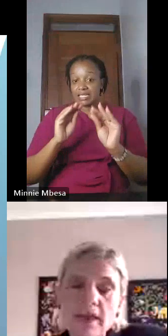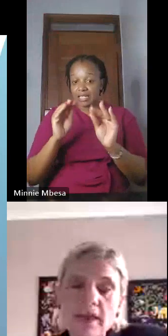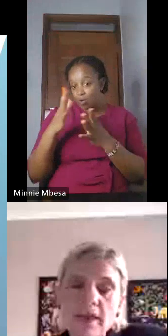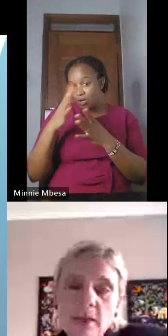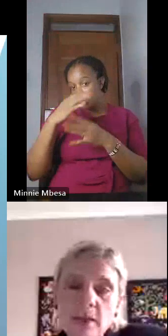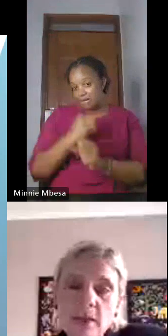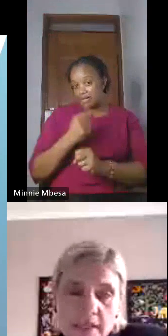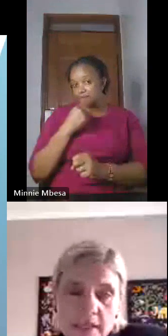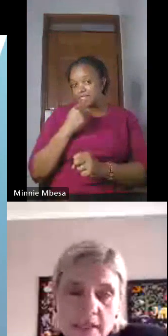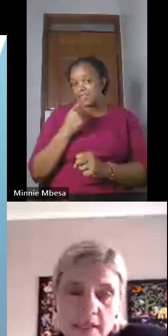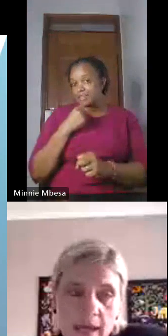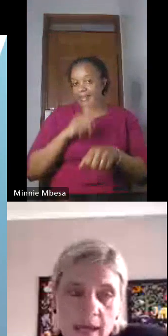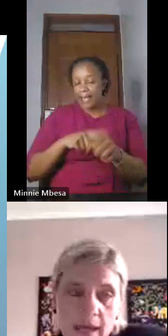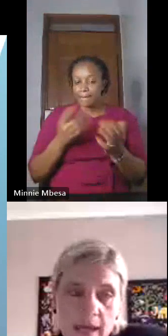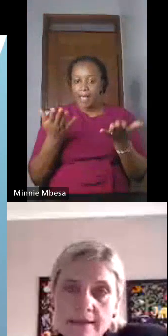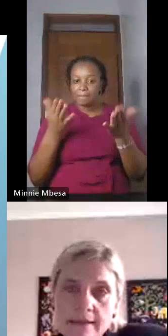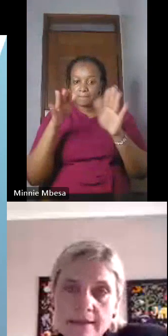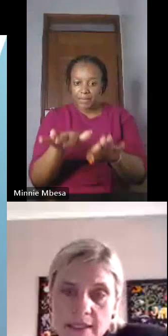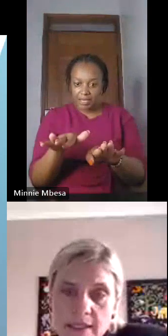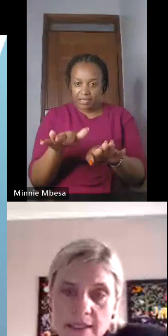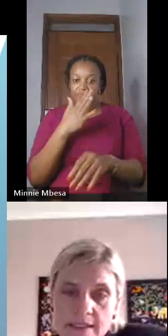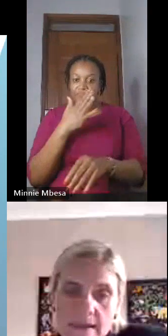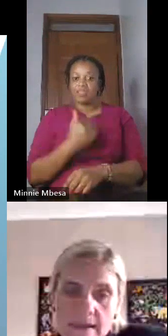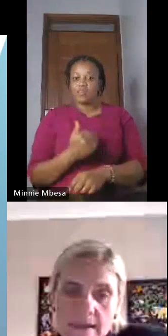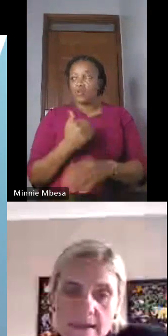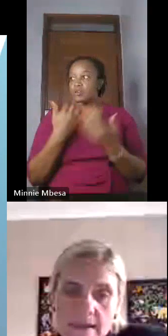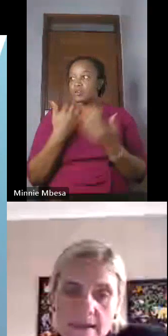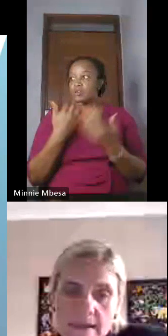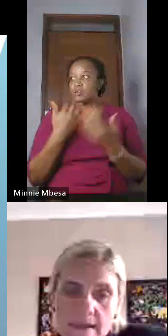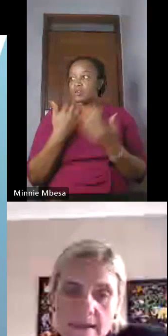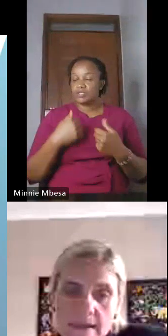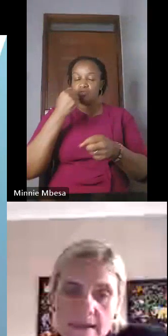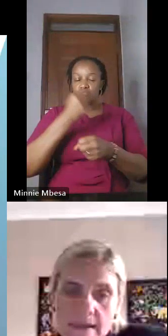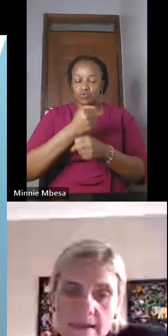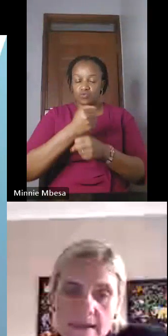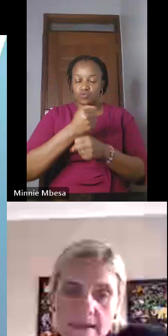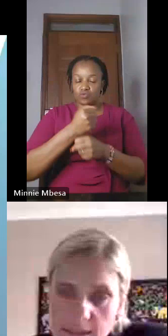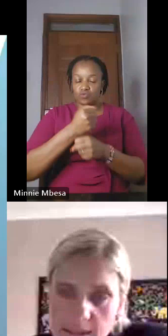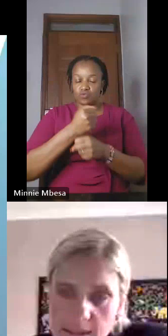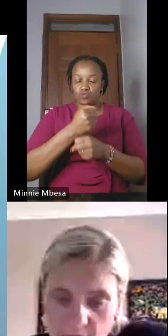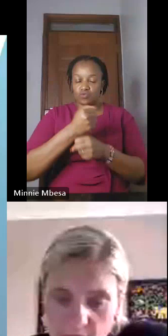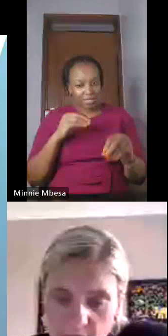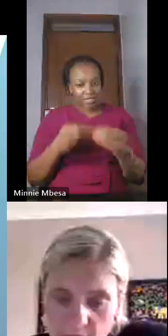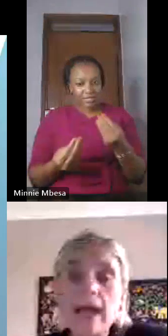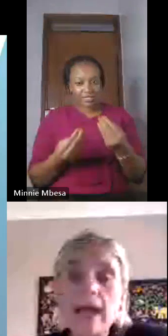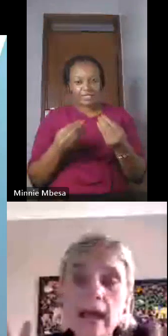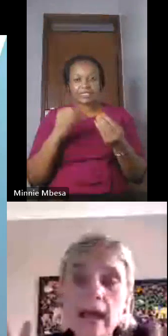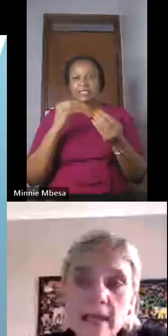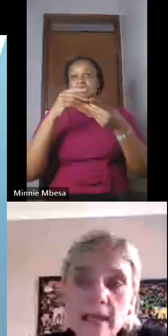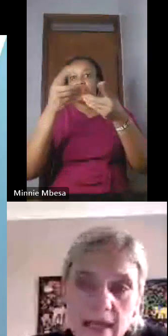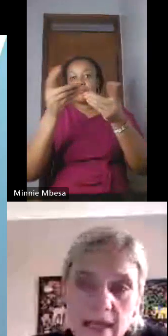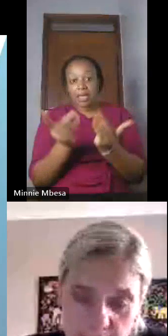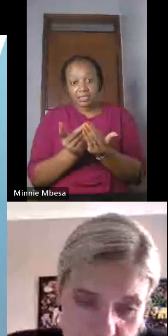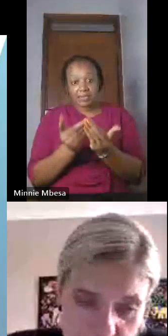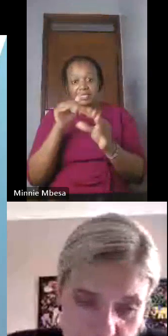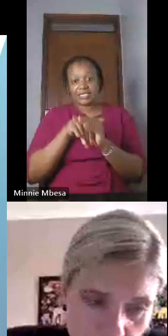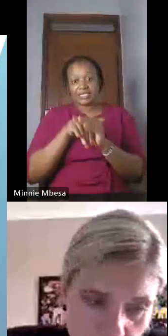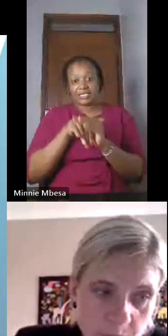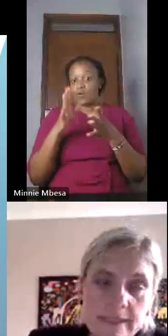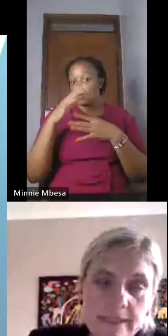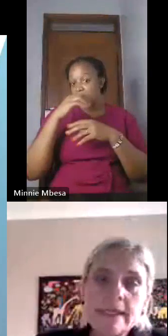back, they want me to run a disability department in the organization. I'm making up